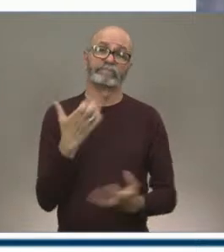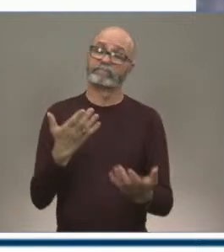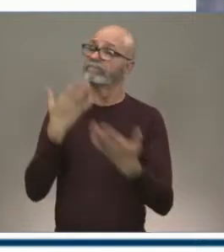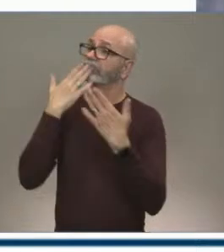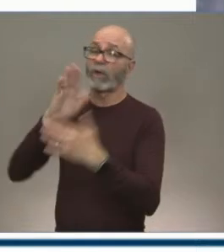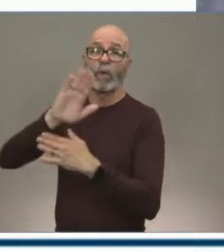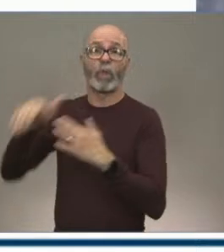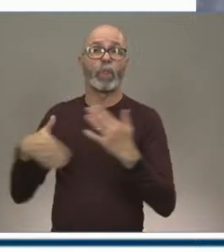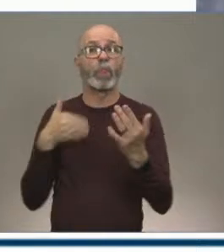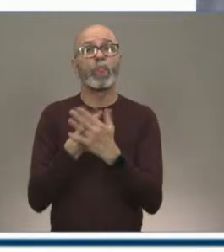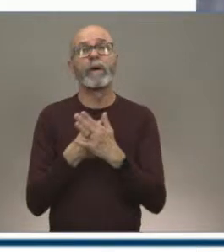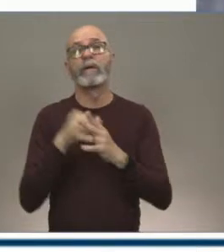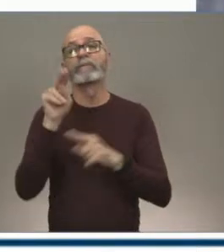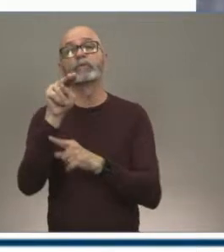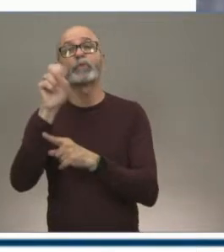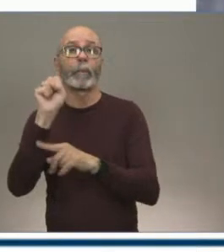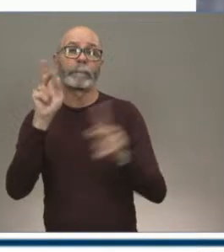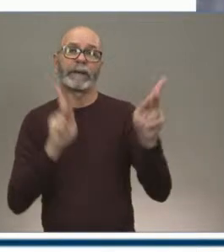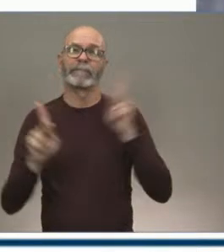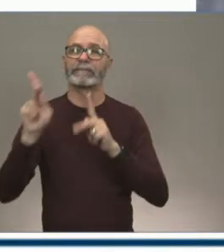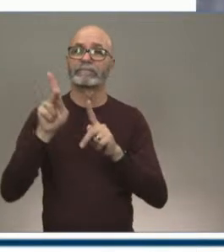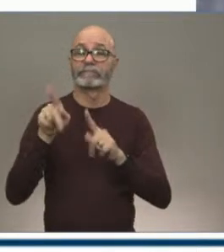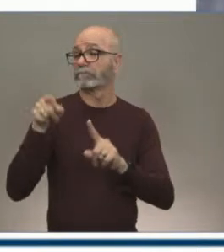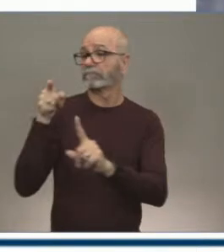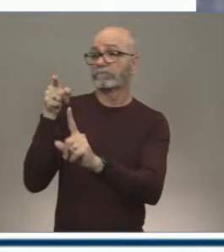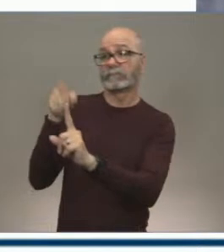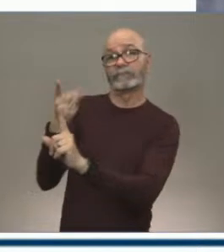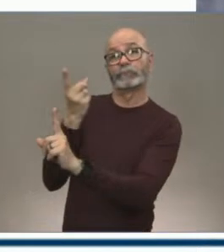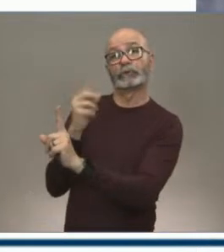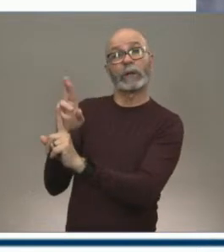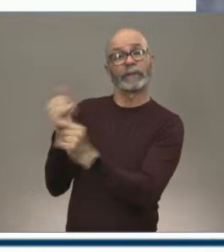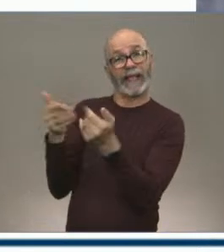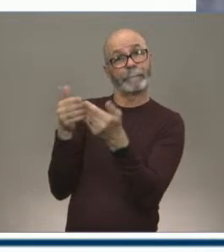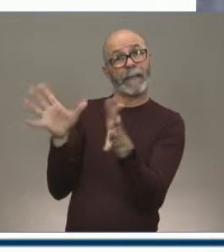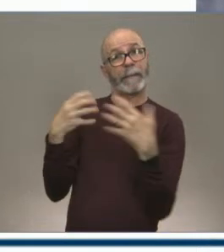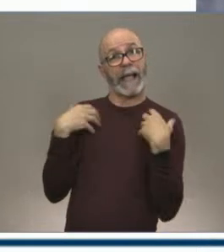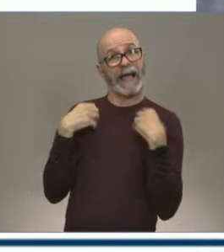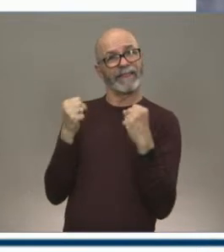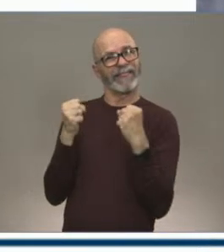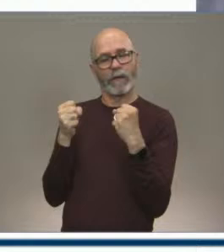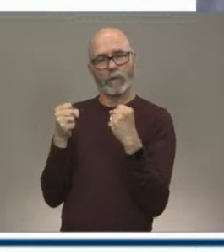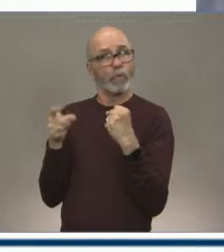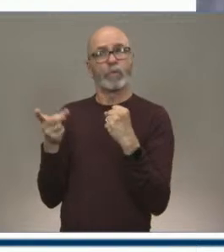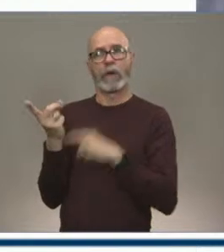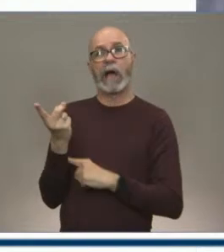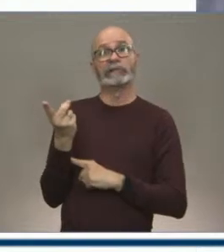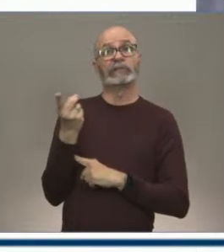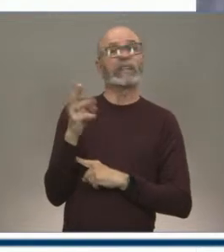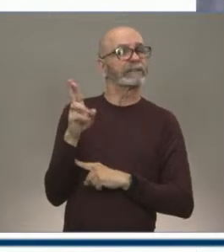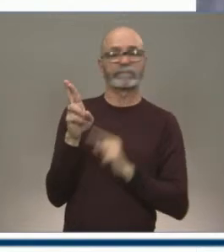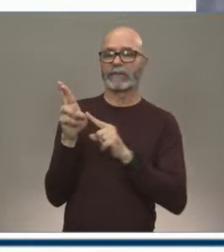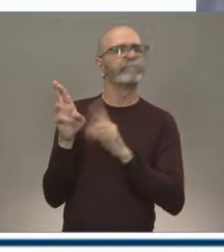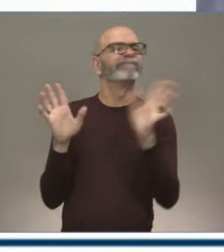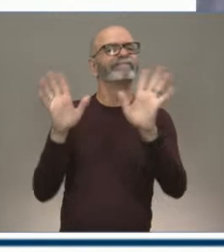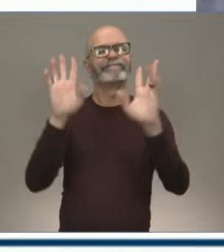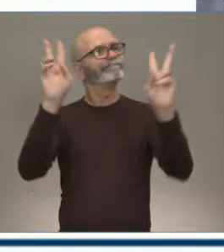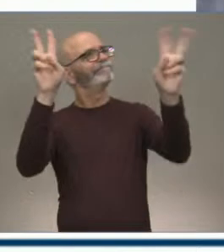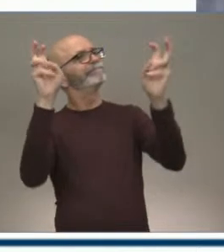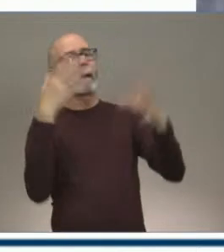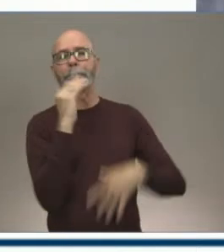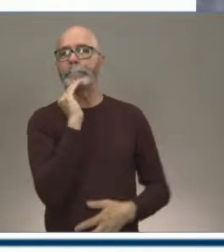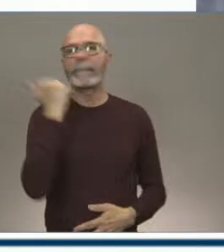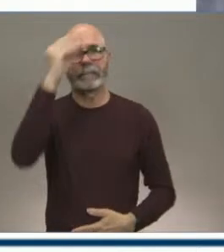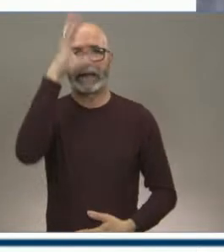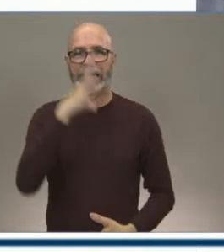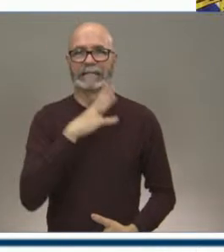Scotians, he may be a great public health doctor, but he's an even better man in person. So that's been my reflection. I'm grateful